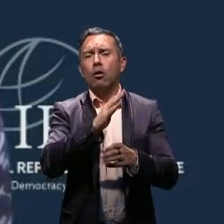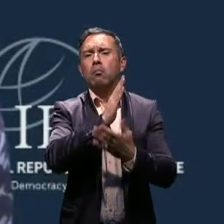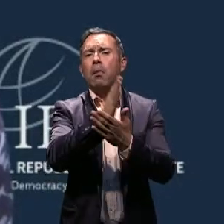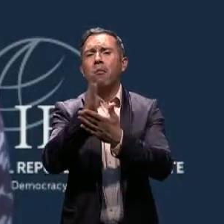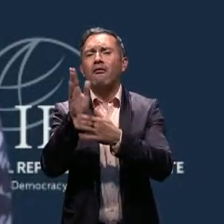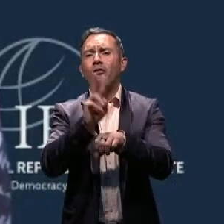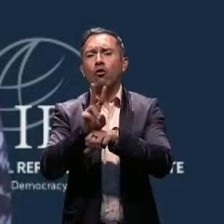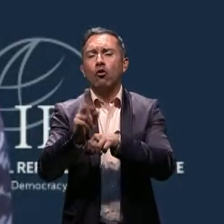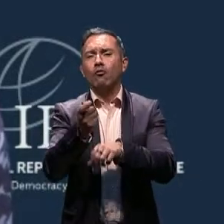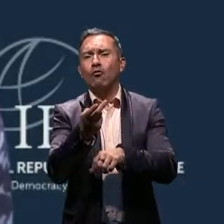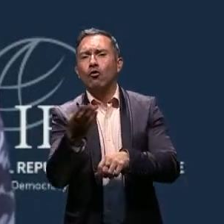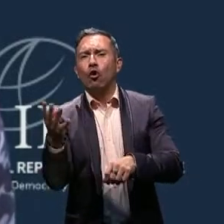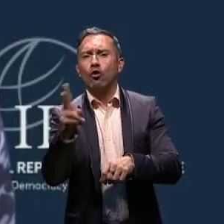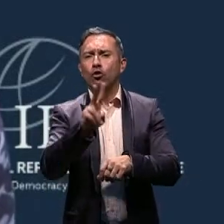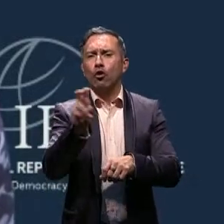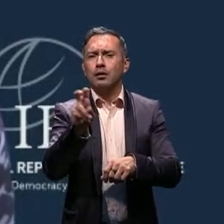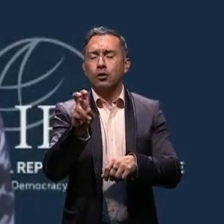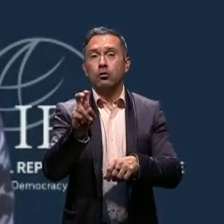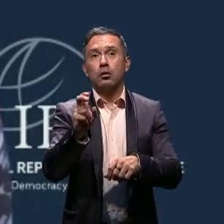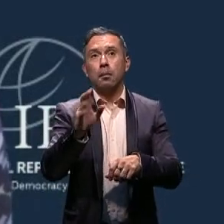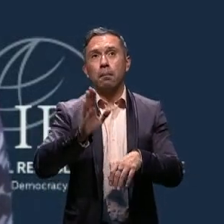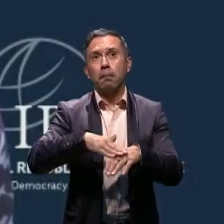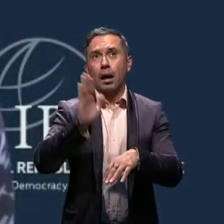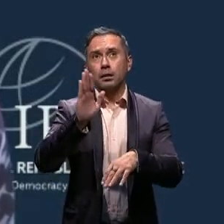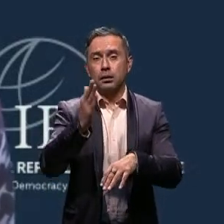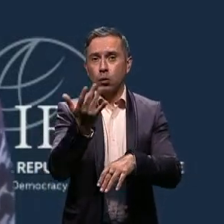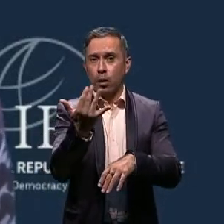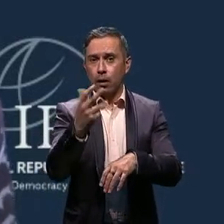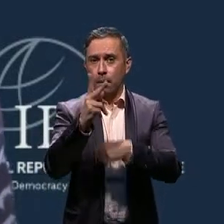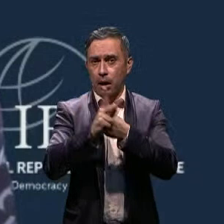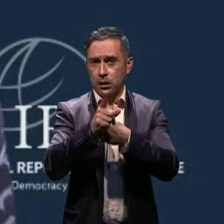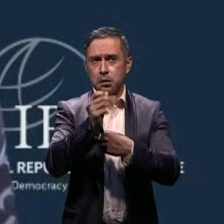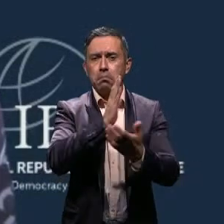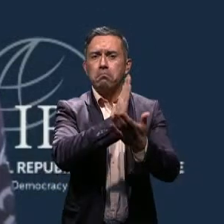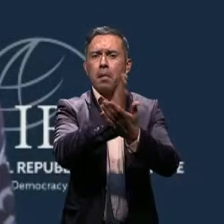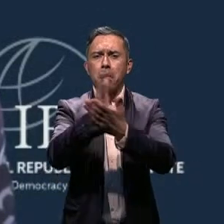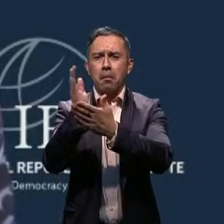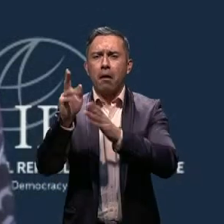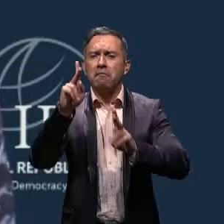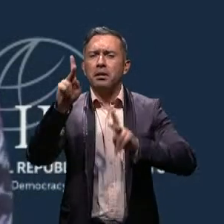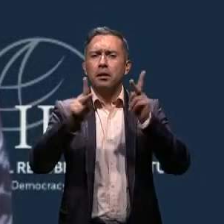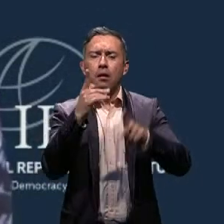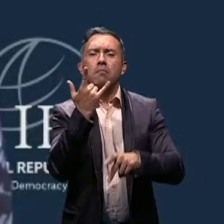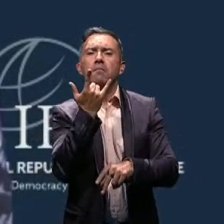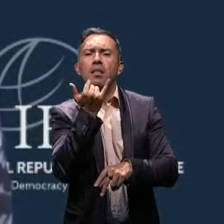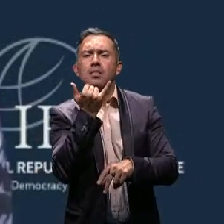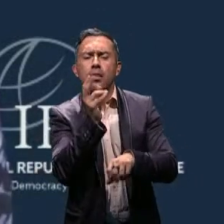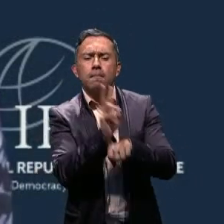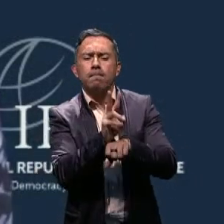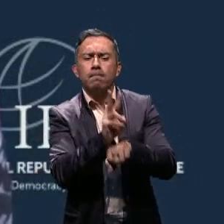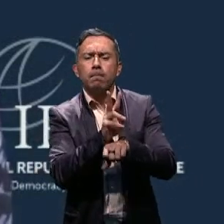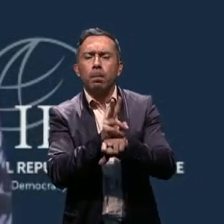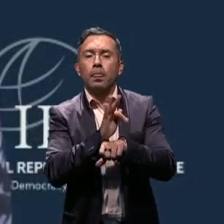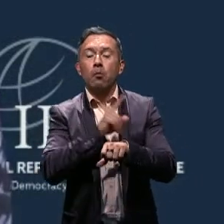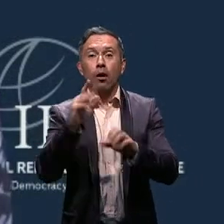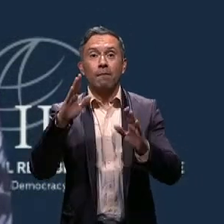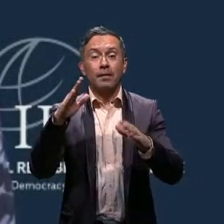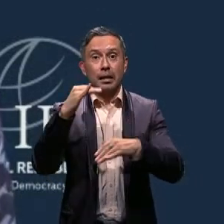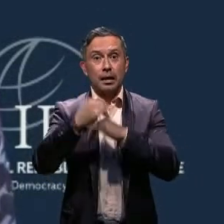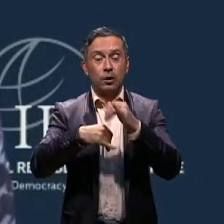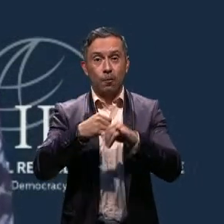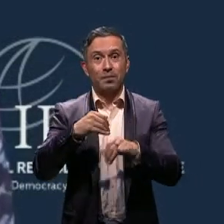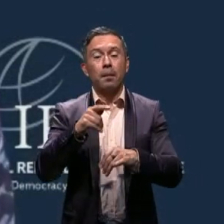electoral observation. We have mission in more than 200 elections and more than 50 countries. By deploying